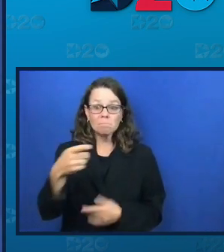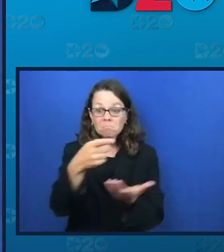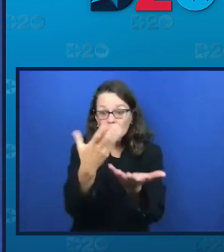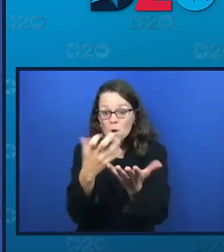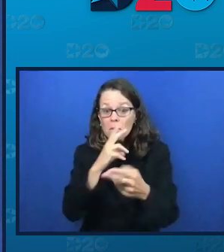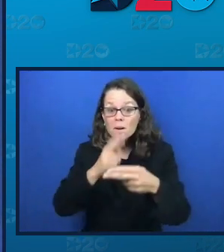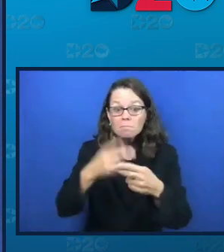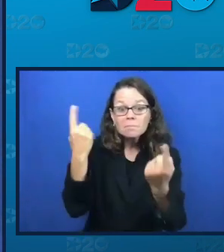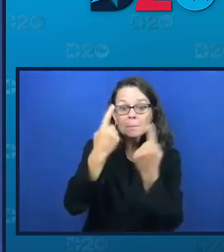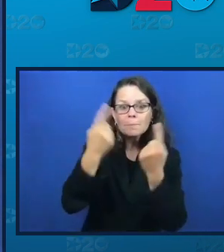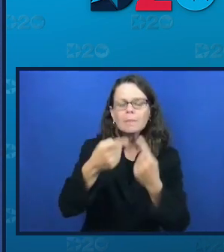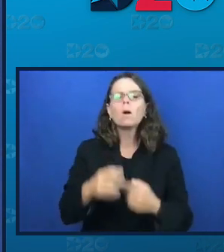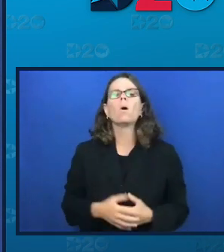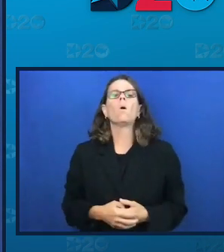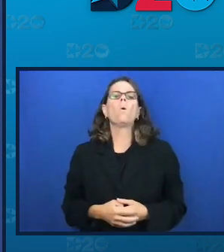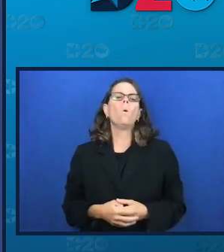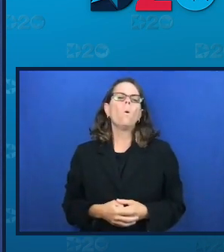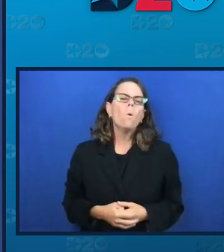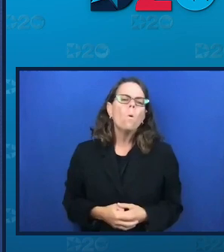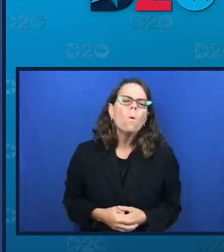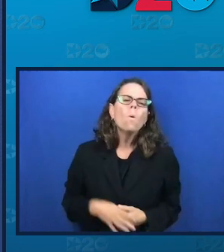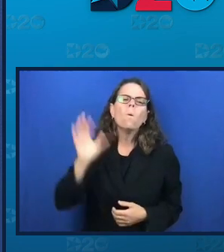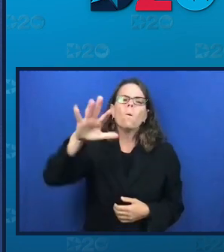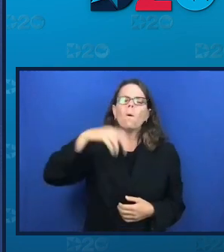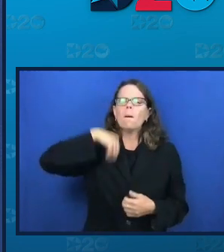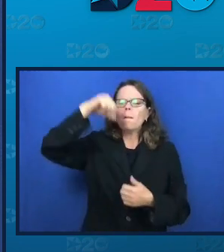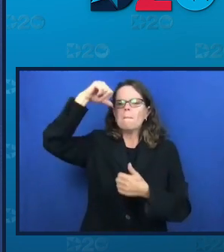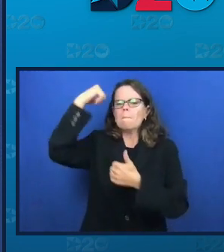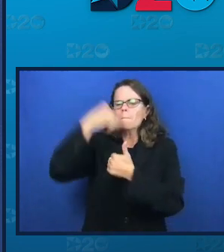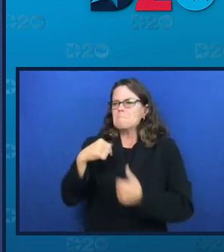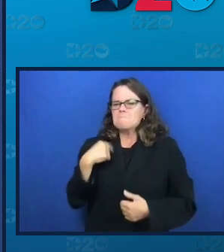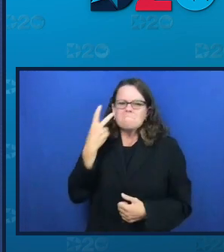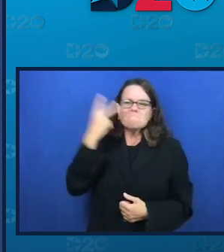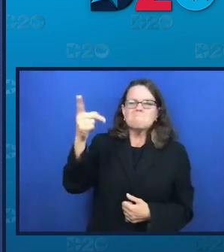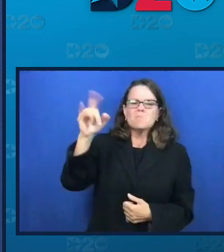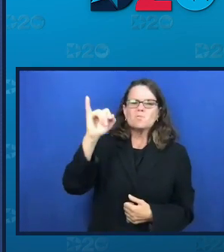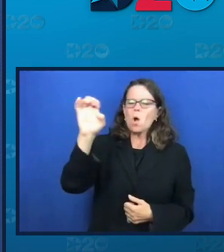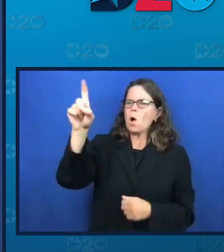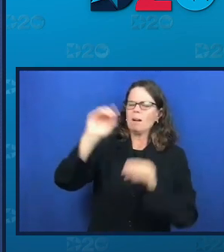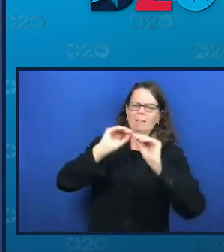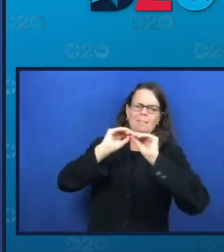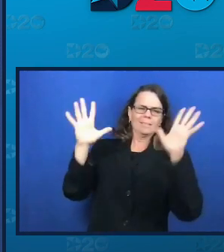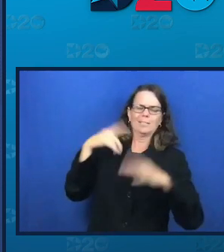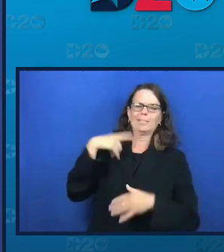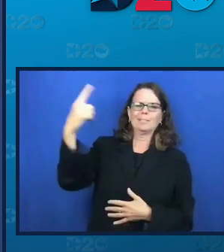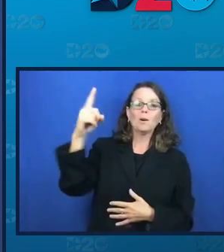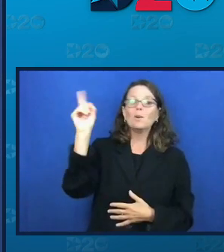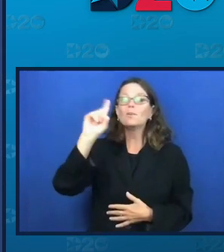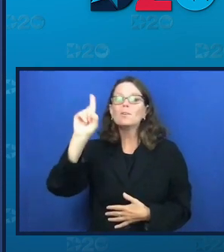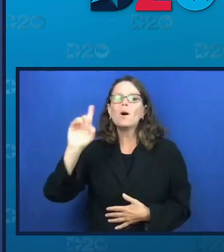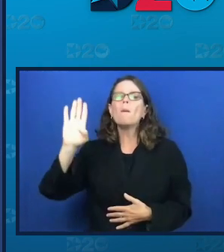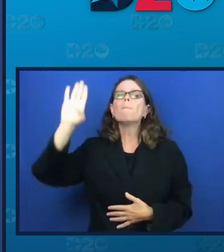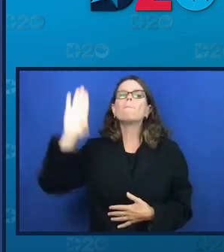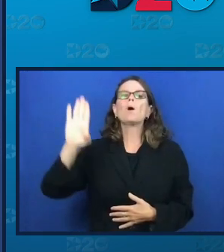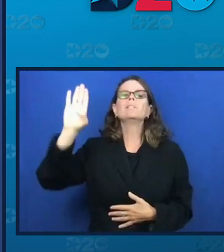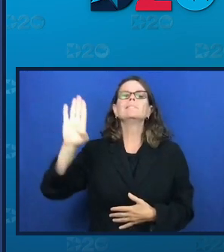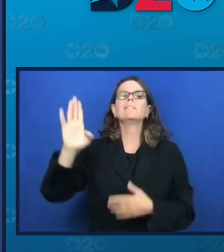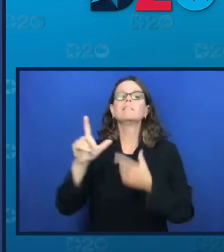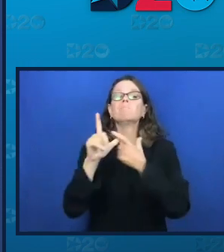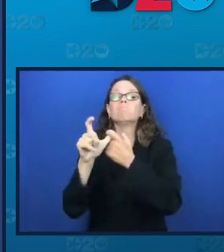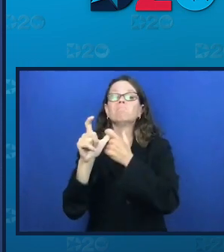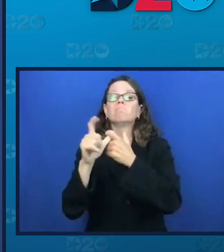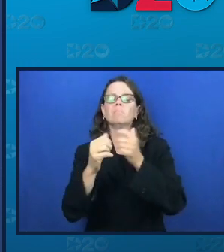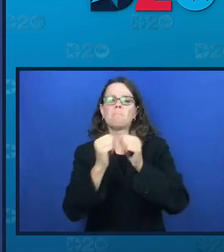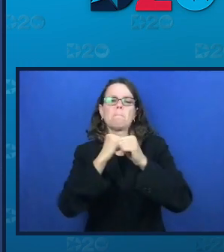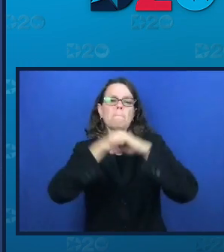was on the one-year anniversary of the Boston Marathon bombing. And everyone, of course, was enormously honored